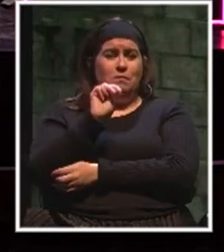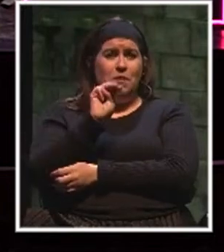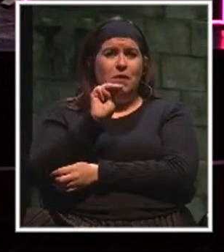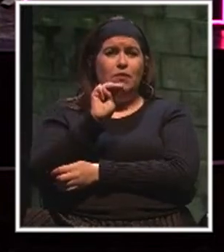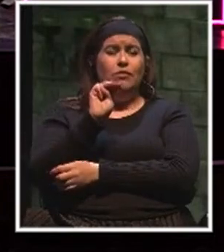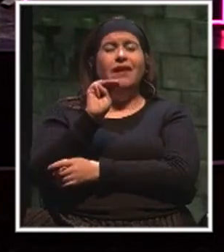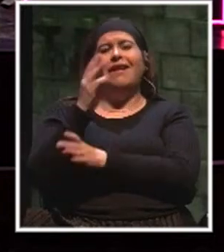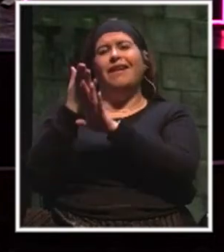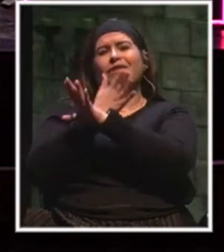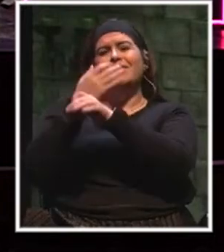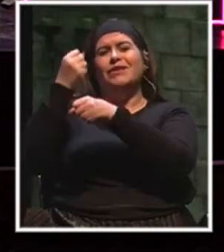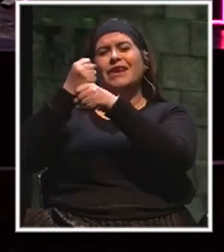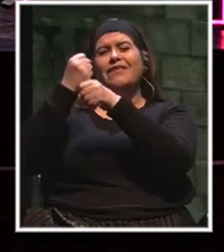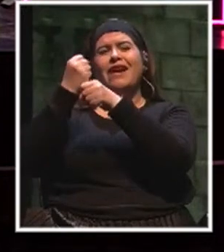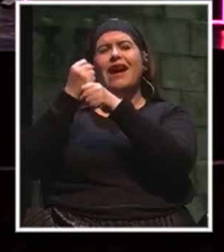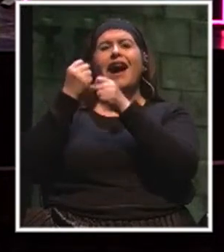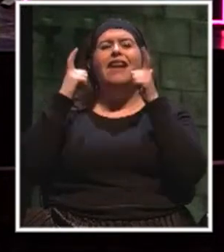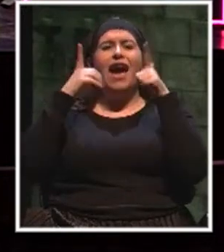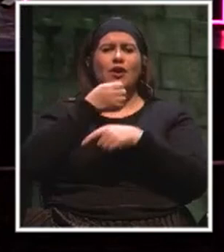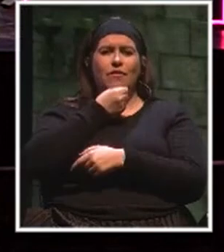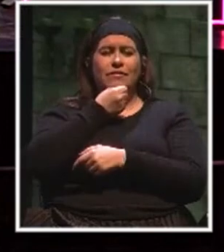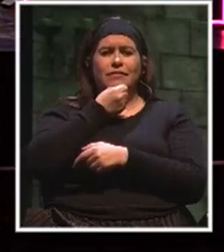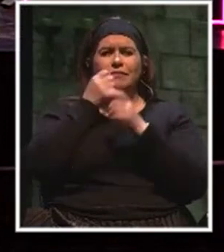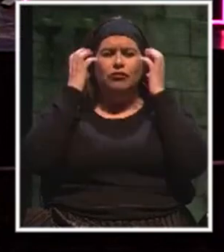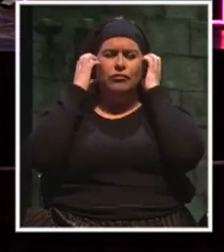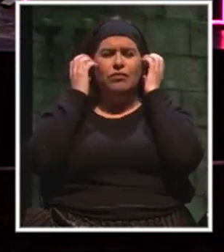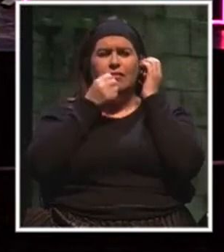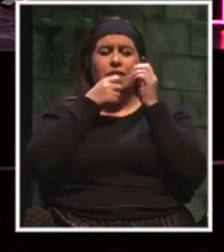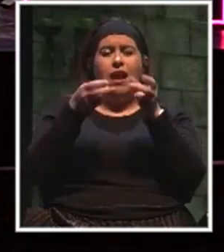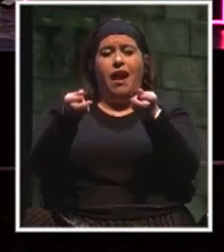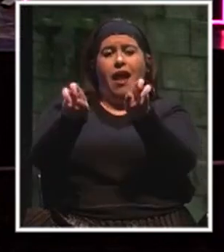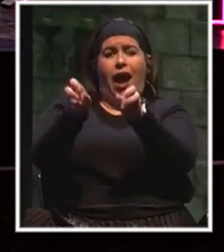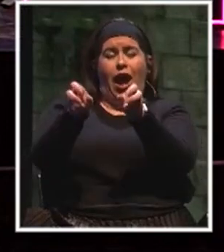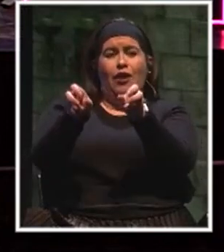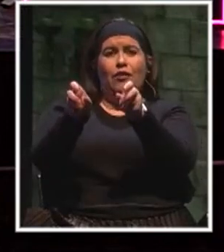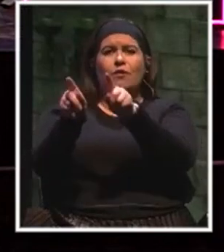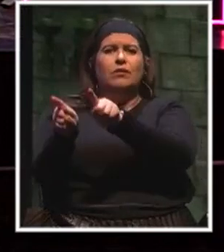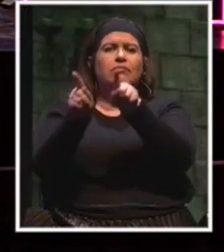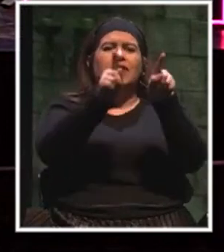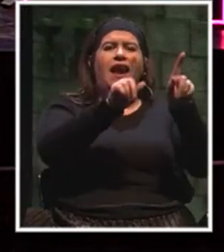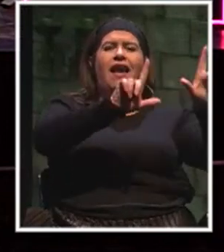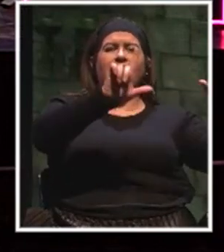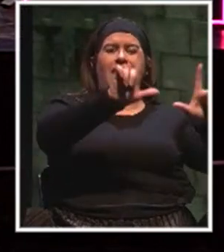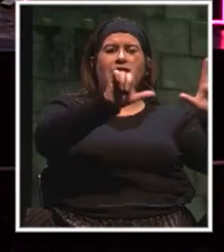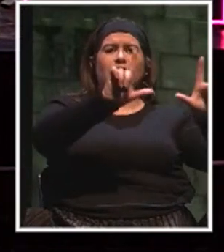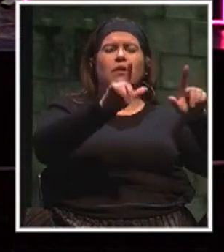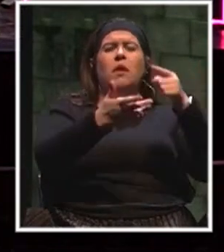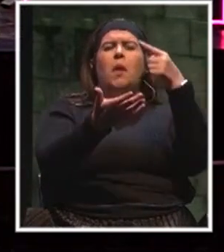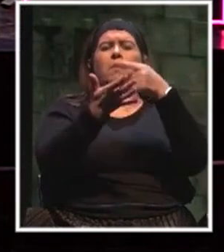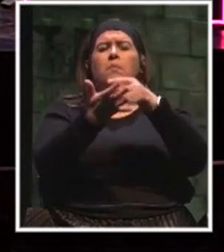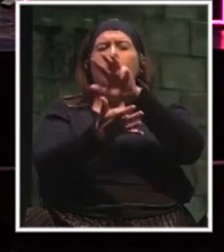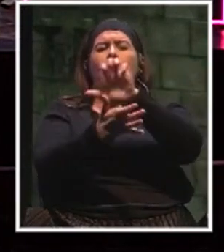television, because radio became television in the 1950s. My dad was an actor